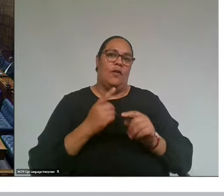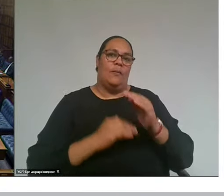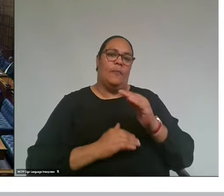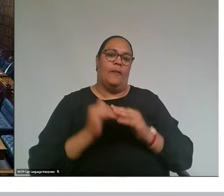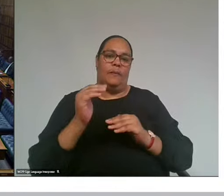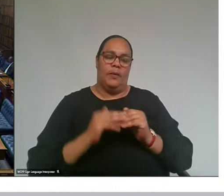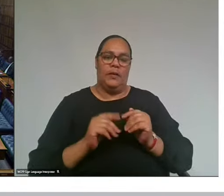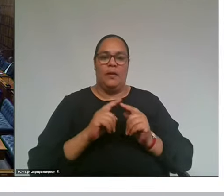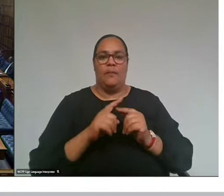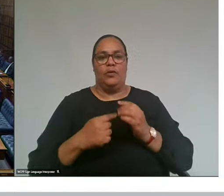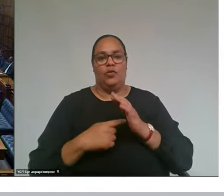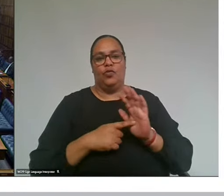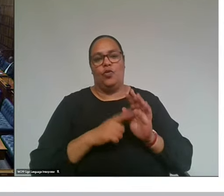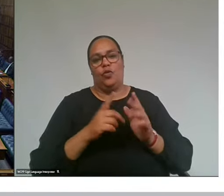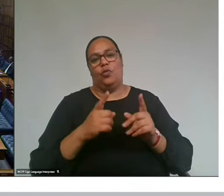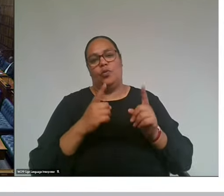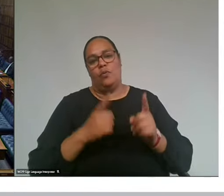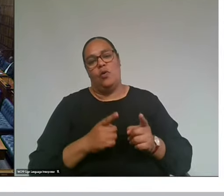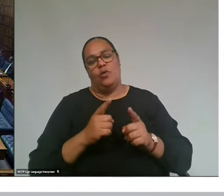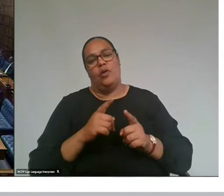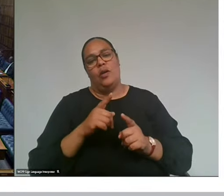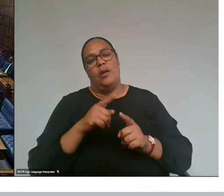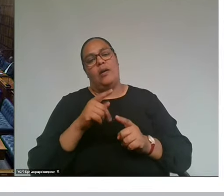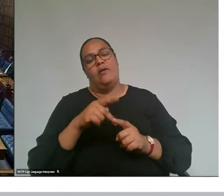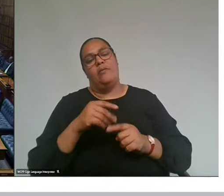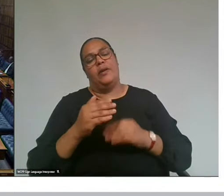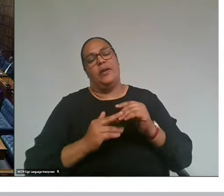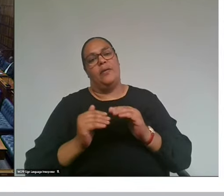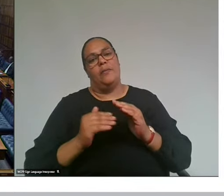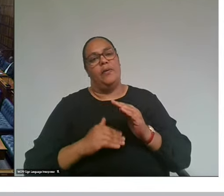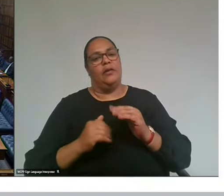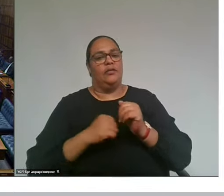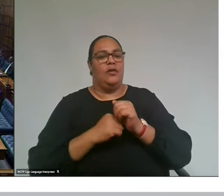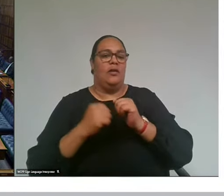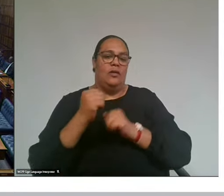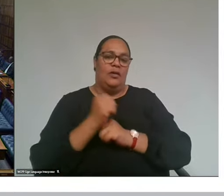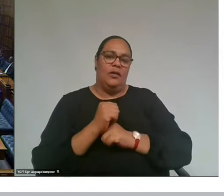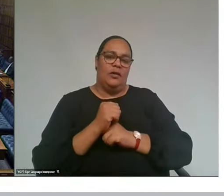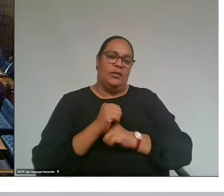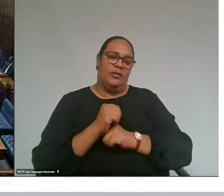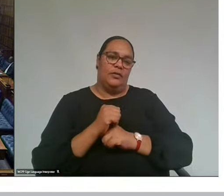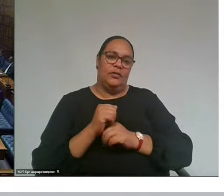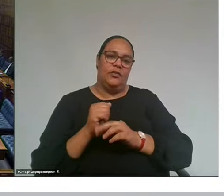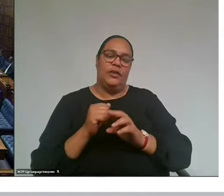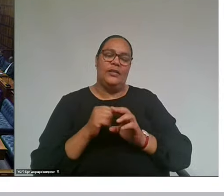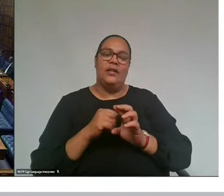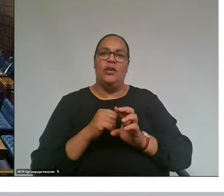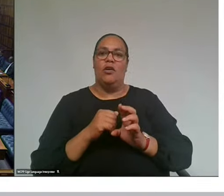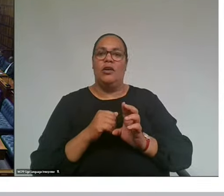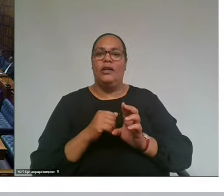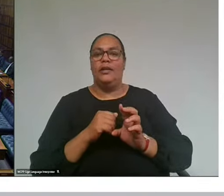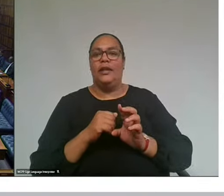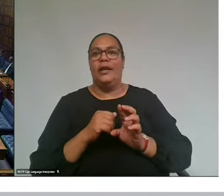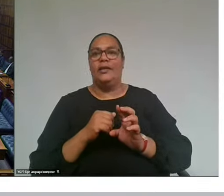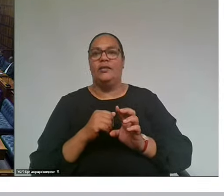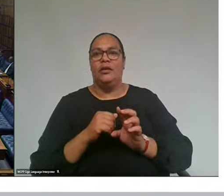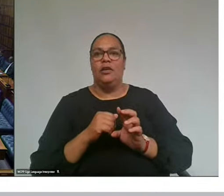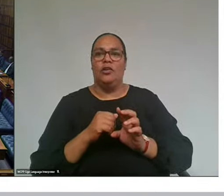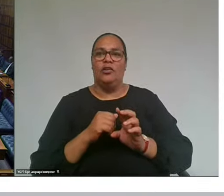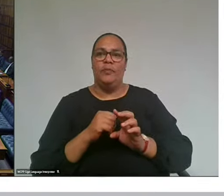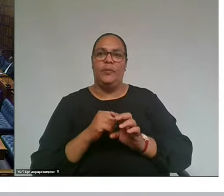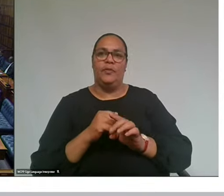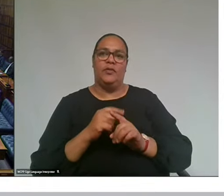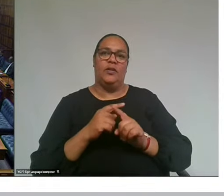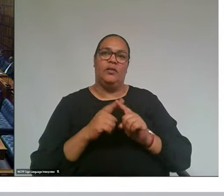so illustrative of the demand of pre-built top structures in Atlantis and that lease was signed unfortunately in this well fortunately